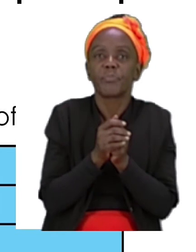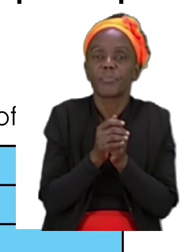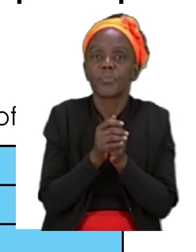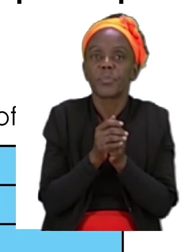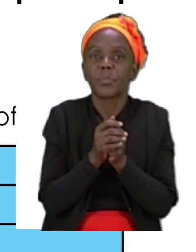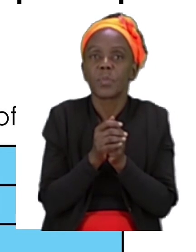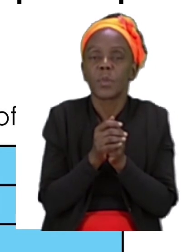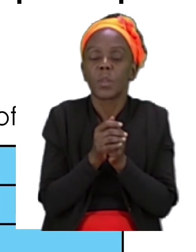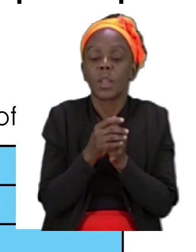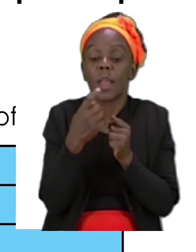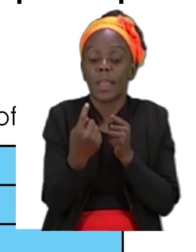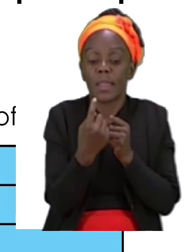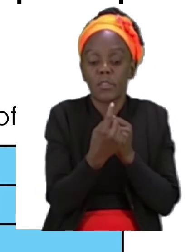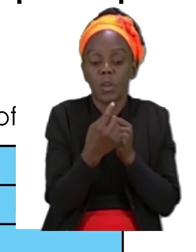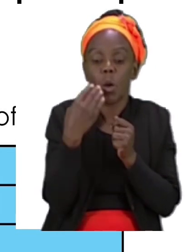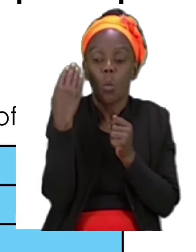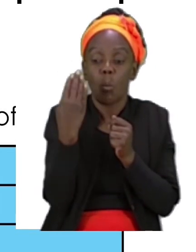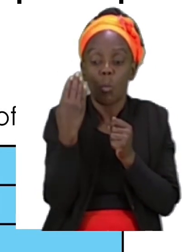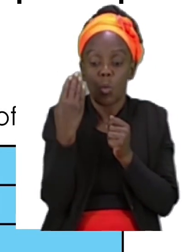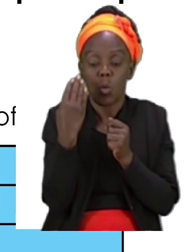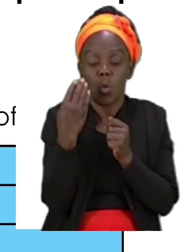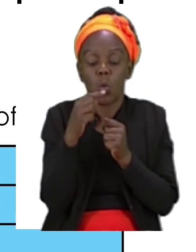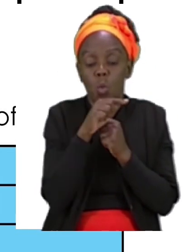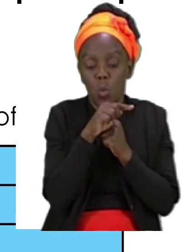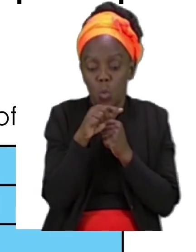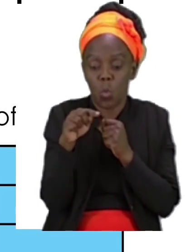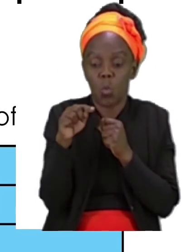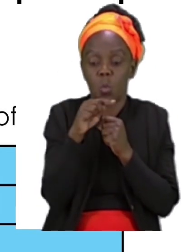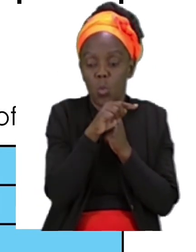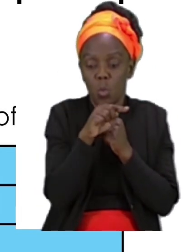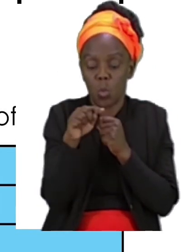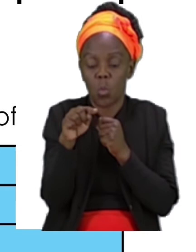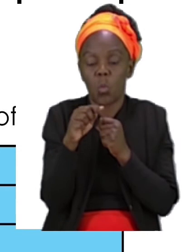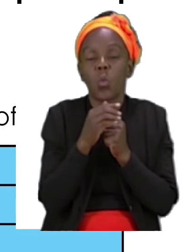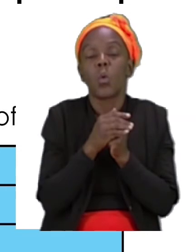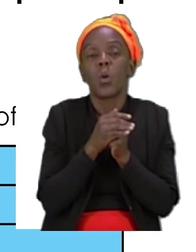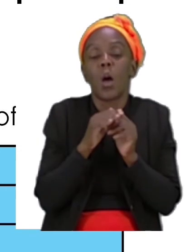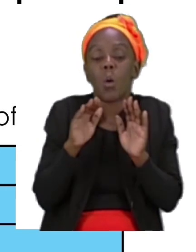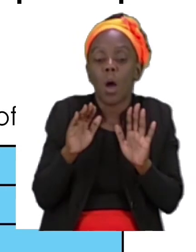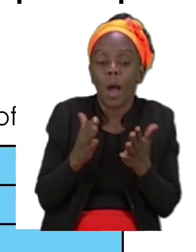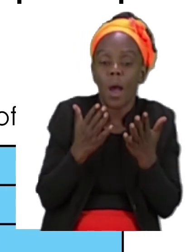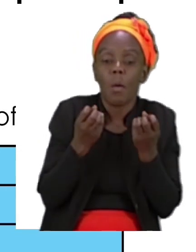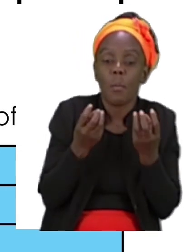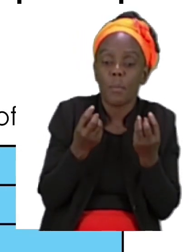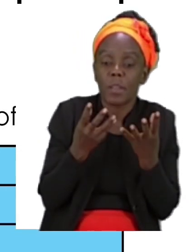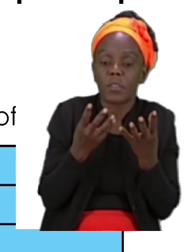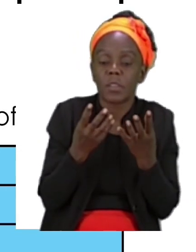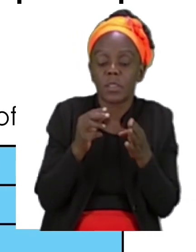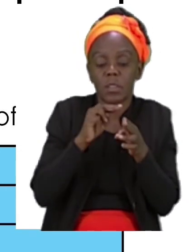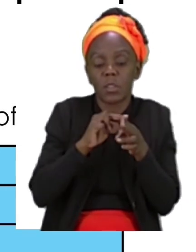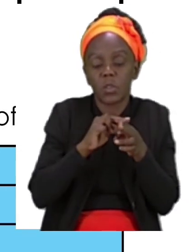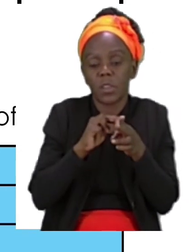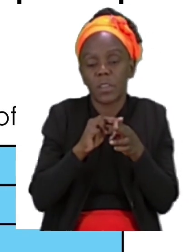blue line is going to be the cost in $10 of how much she has spent. Where the blue